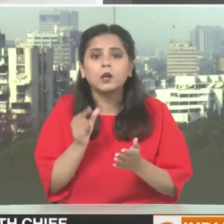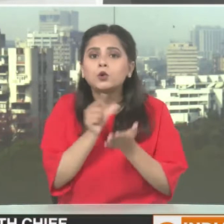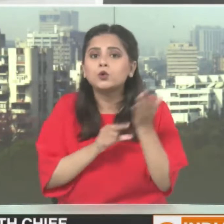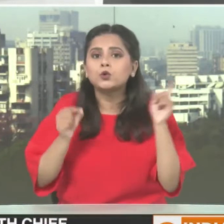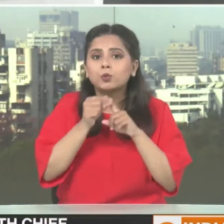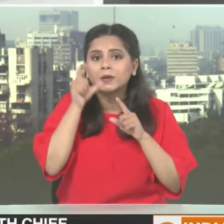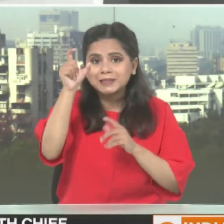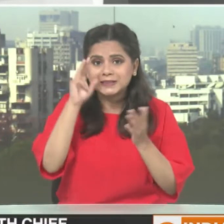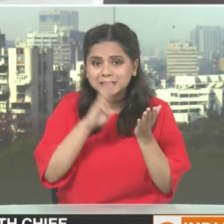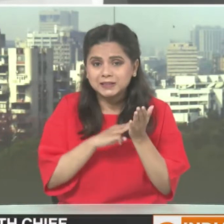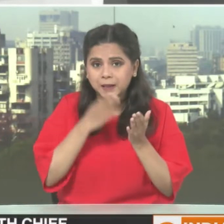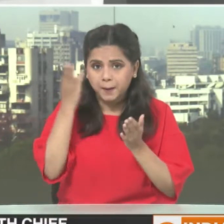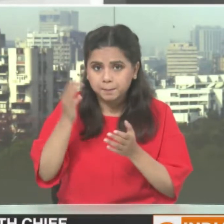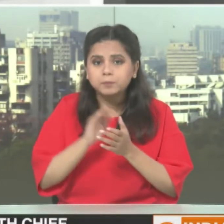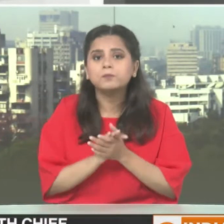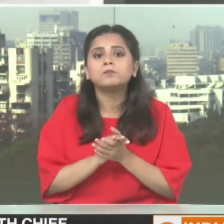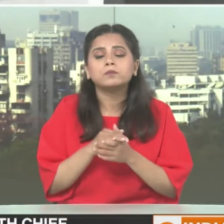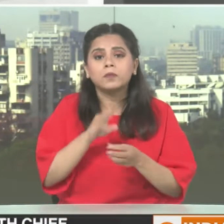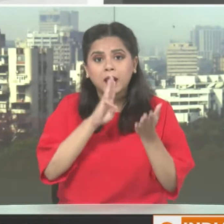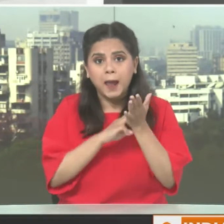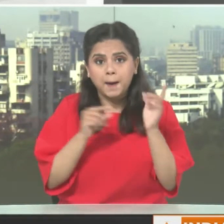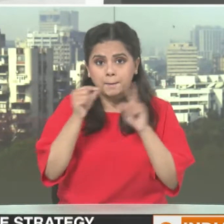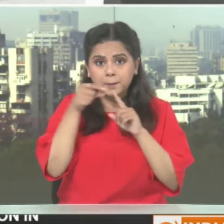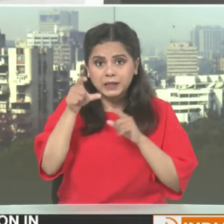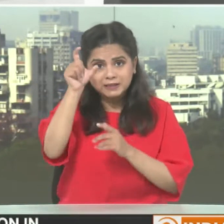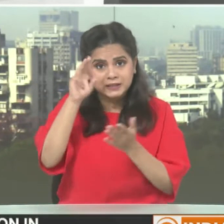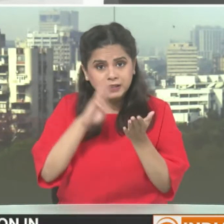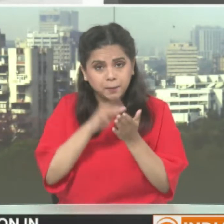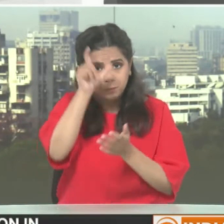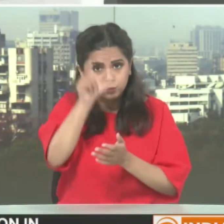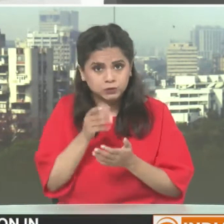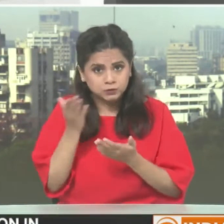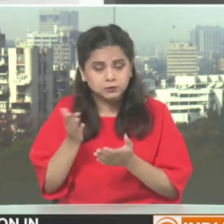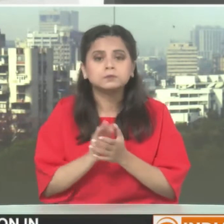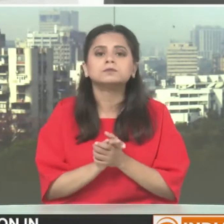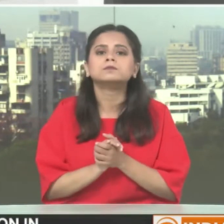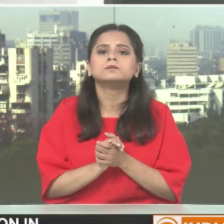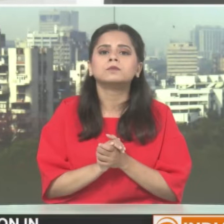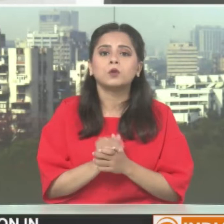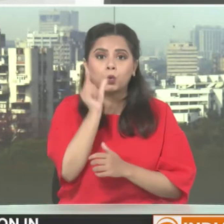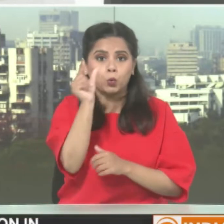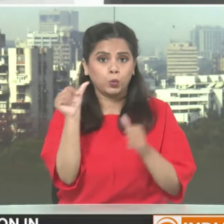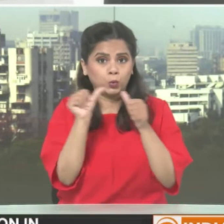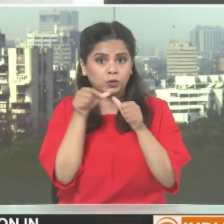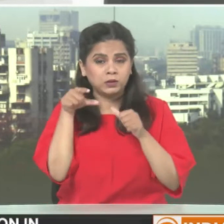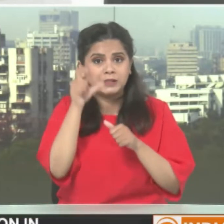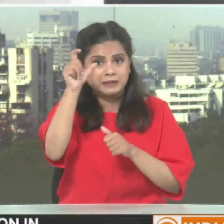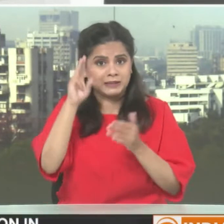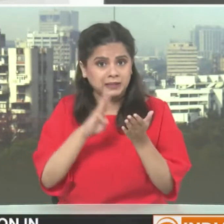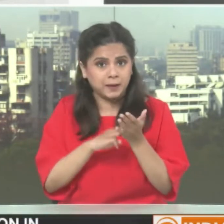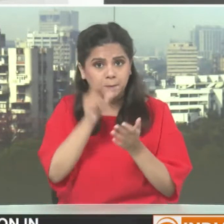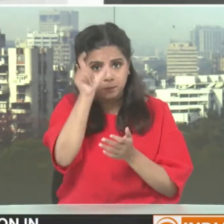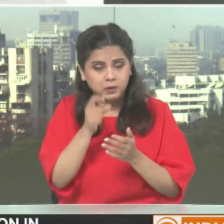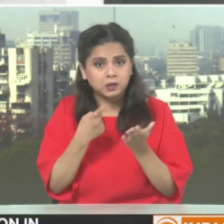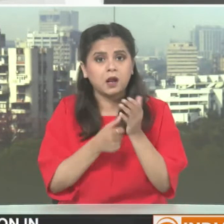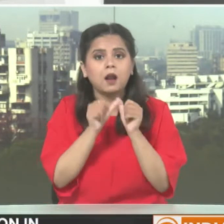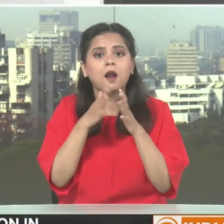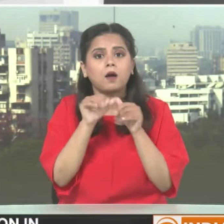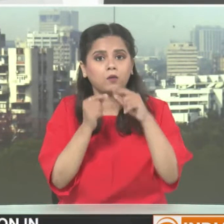Minister Yogi Adityanath, Madhya Pradesh Chief Minister Shivraj Singh Chauhan, Uttarakhand Chief Minister Trivendra